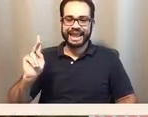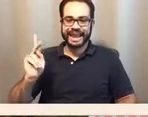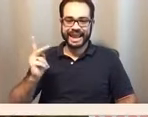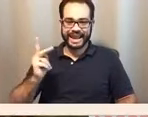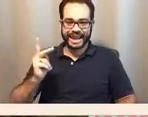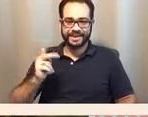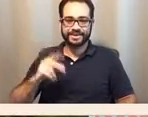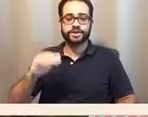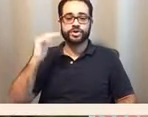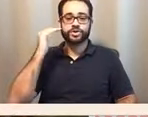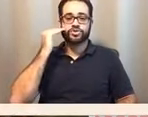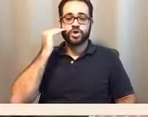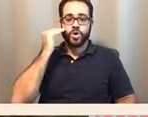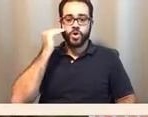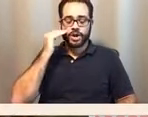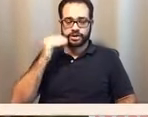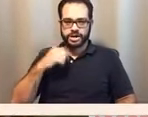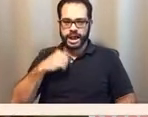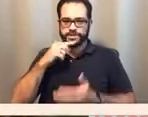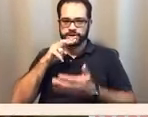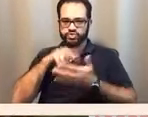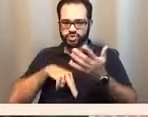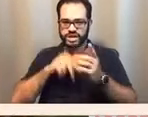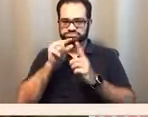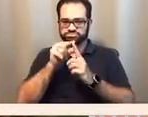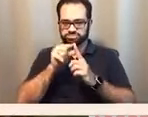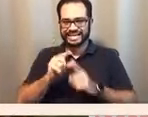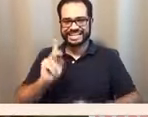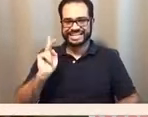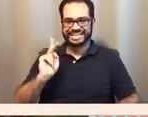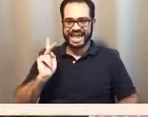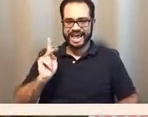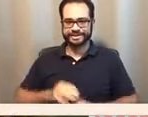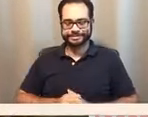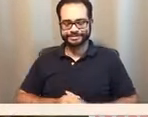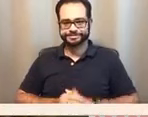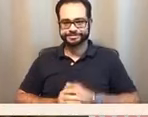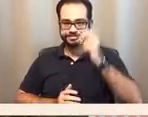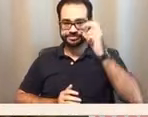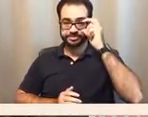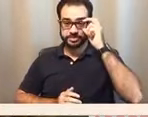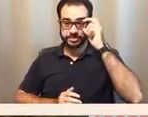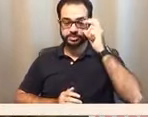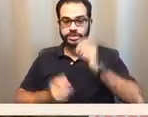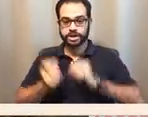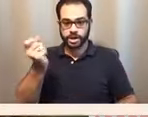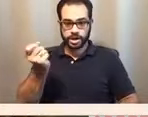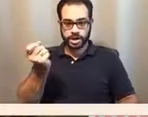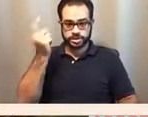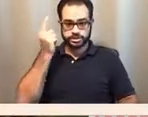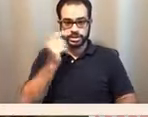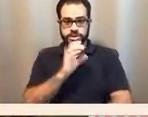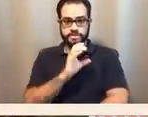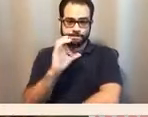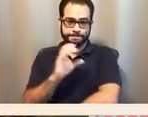Listen to this. I'm going to read this word by word. K. Okay? Understand the power of